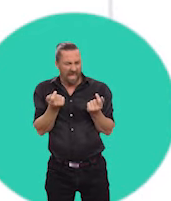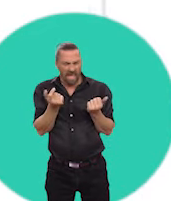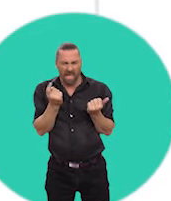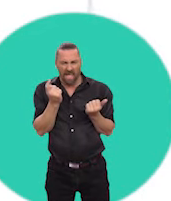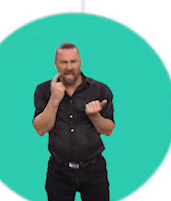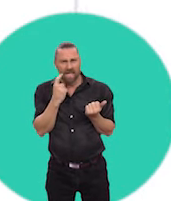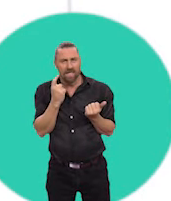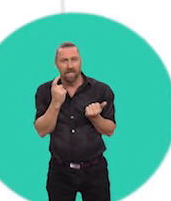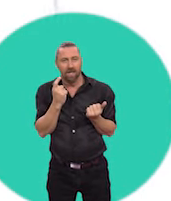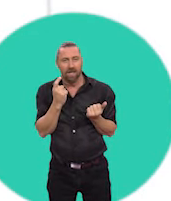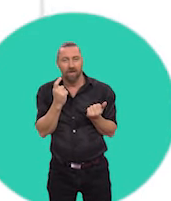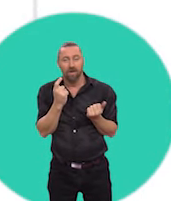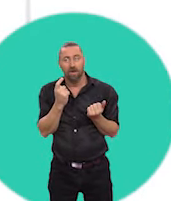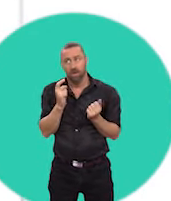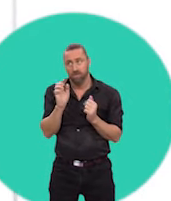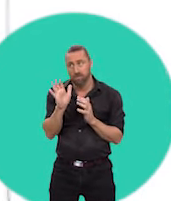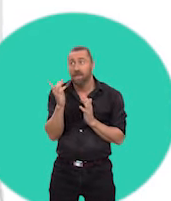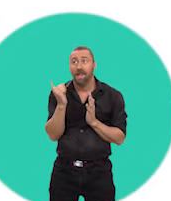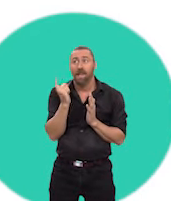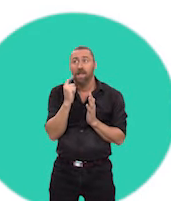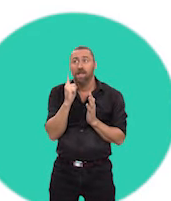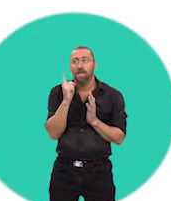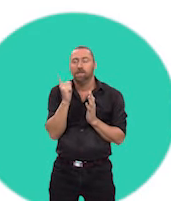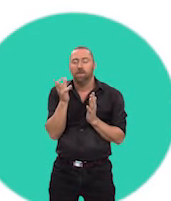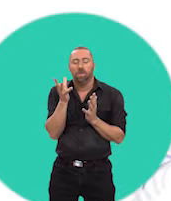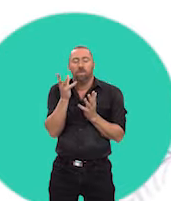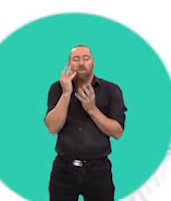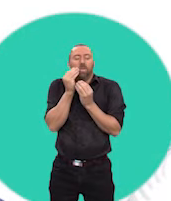"Simple and sweet," said Lila.